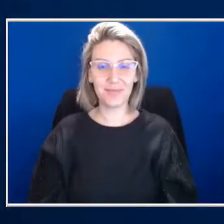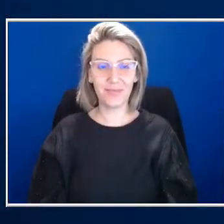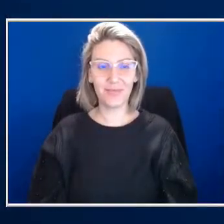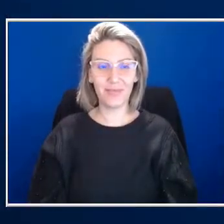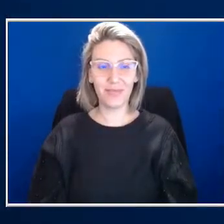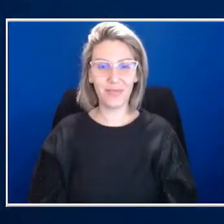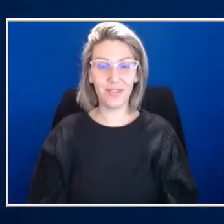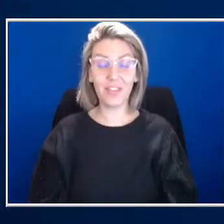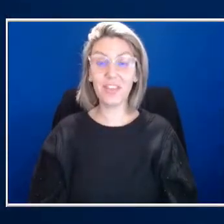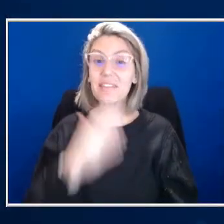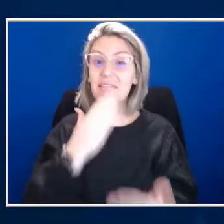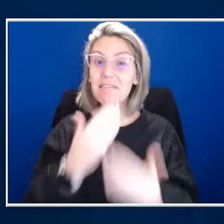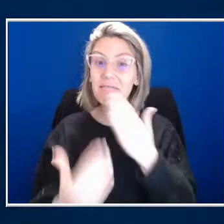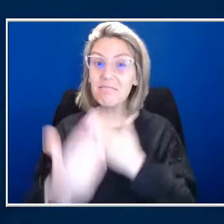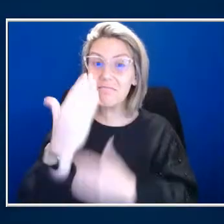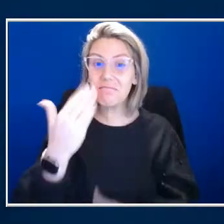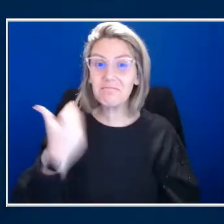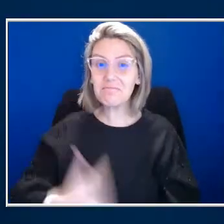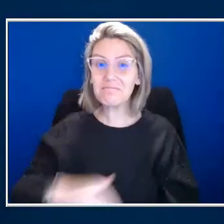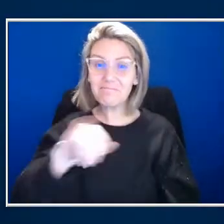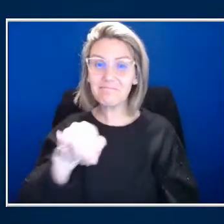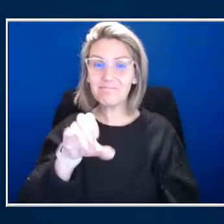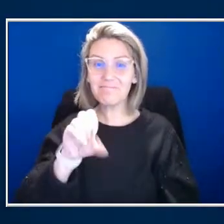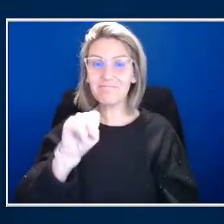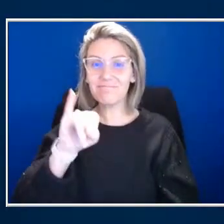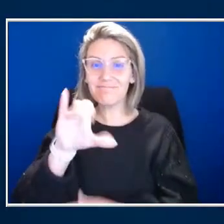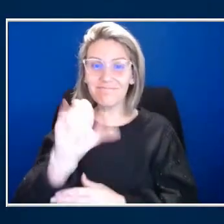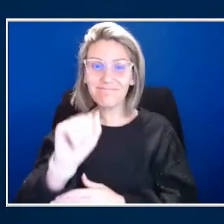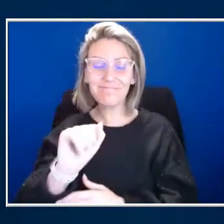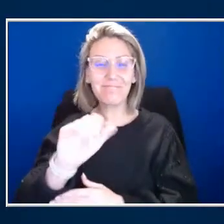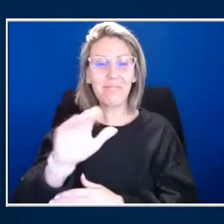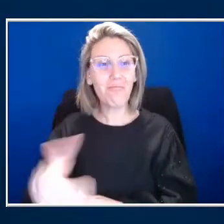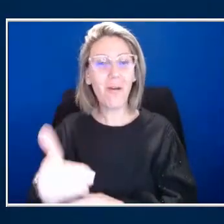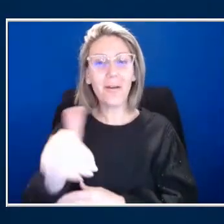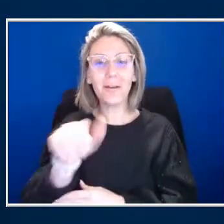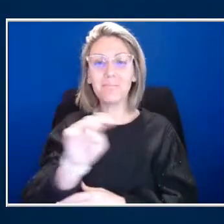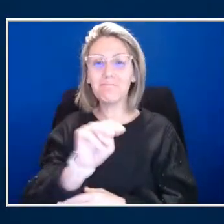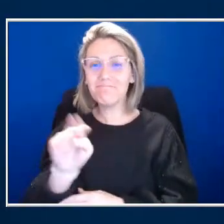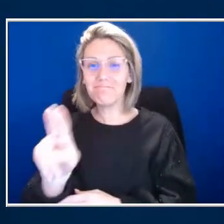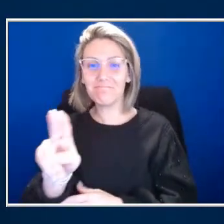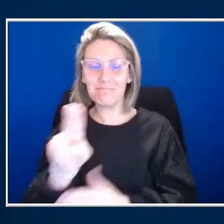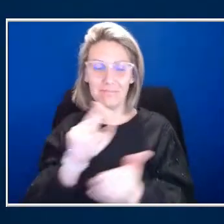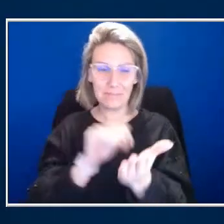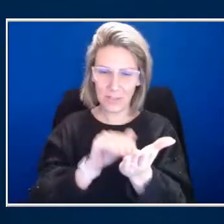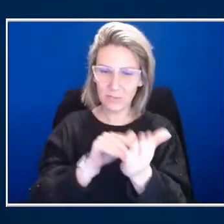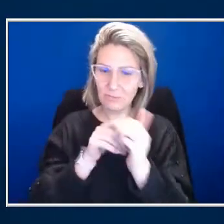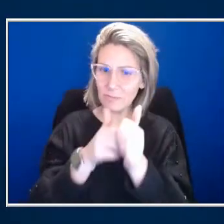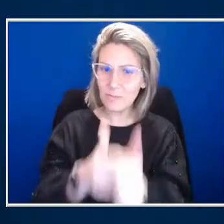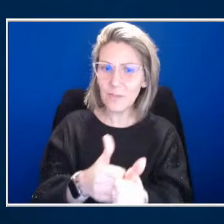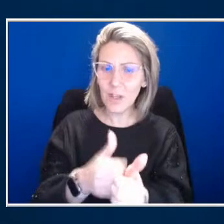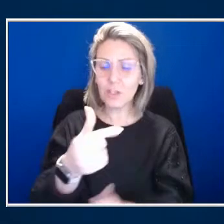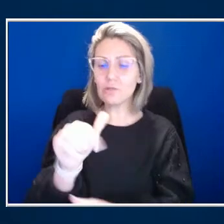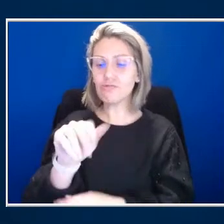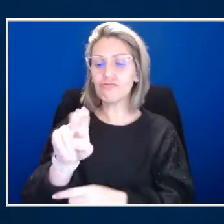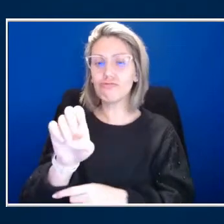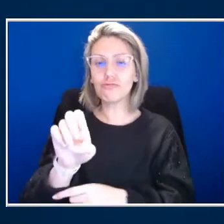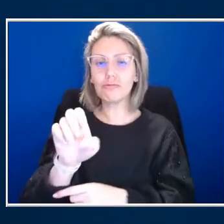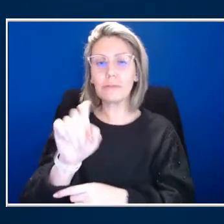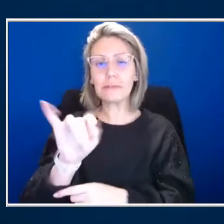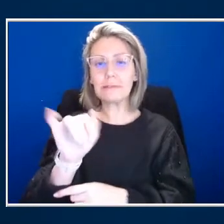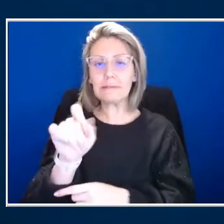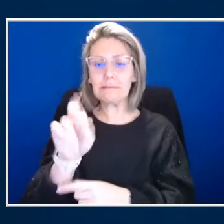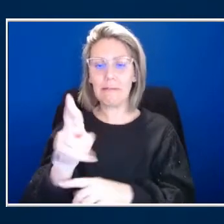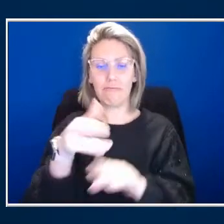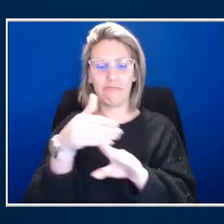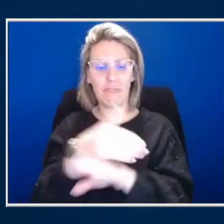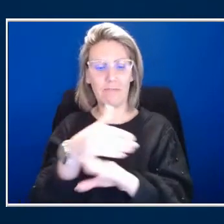Good morning. I'm Jessica Lovell. Welcome to the Morning Medical Update. Doctors were keeping tabs on Gene Taylor after a cancer diagnosis, but it